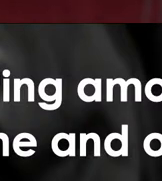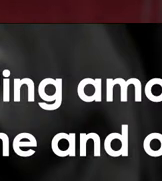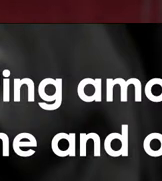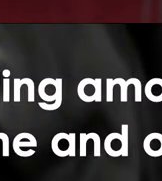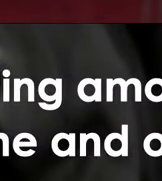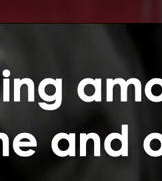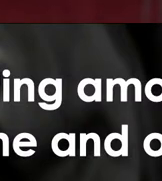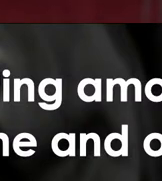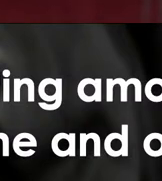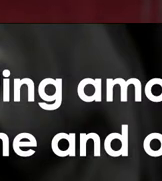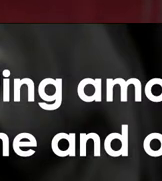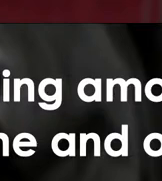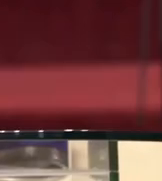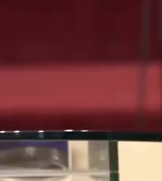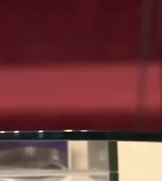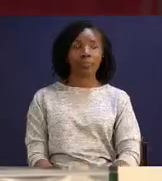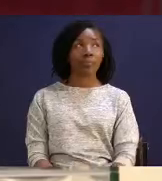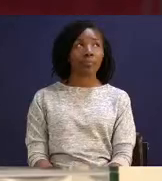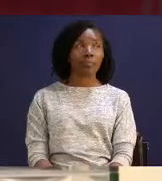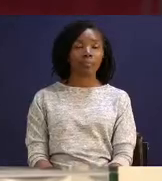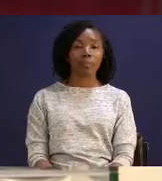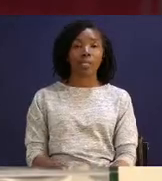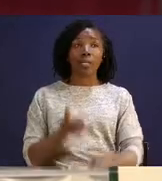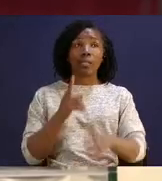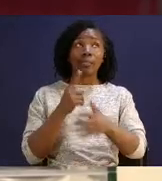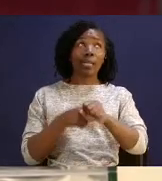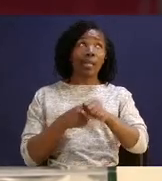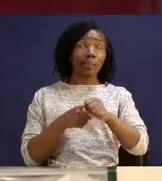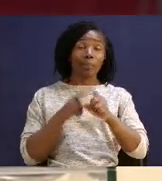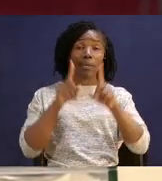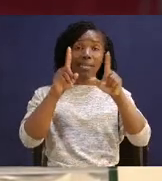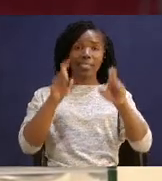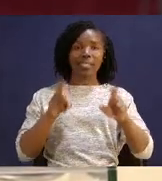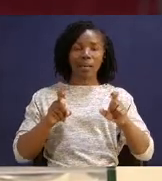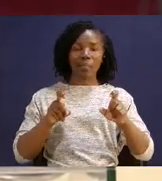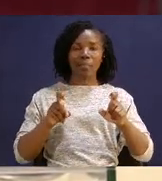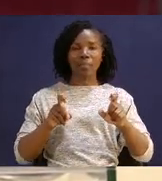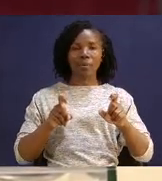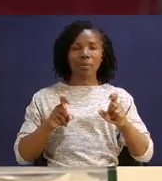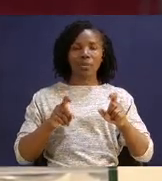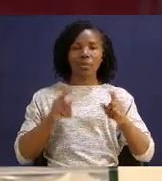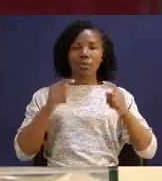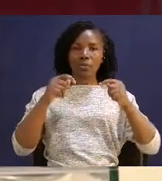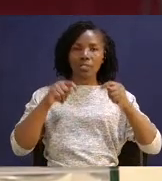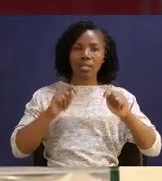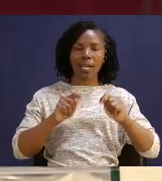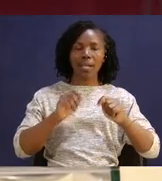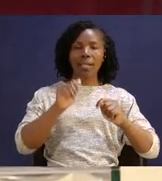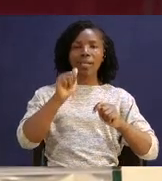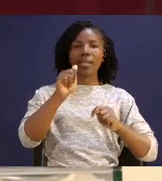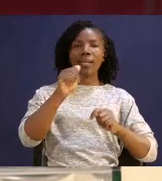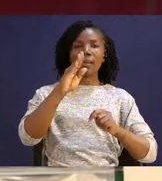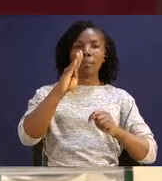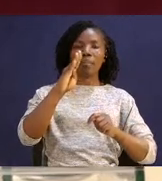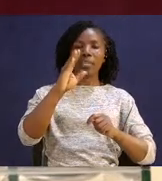Some of you, when you used to do exams, you asked, is it A, B, C, or D? You said all the above.